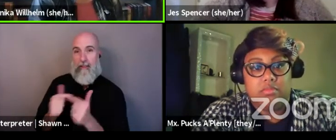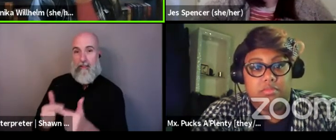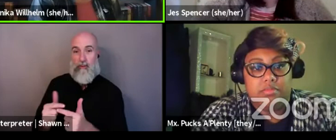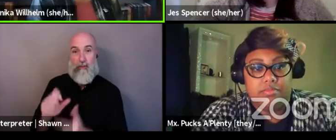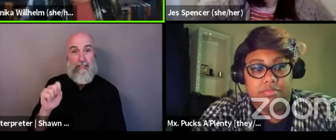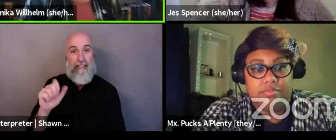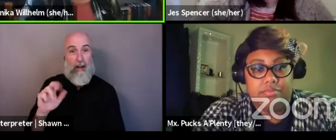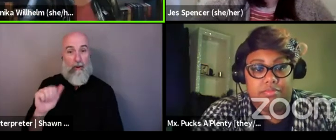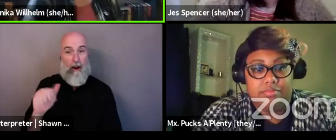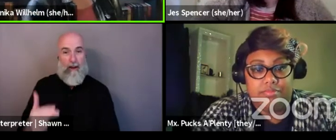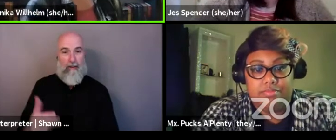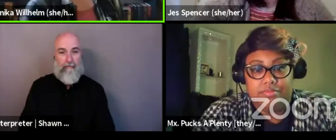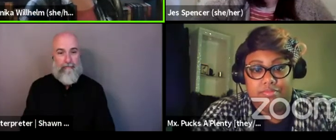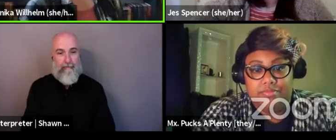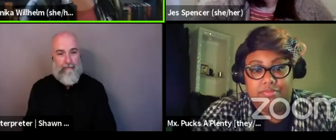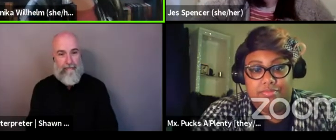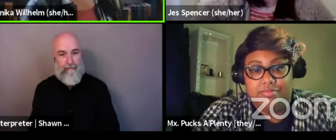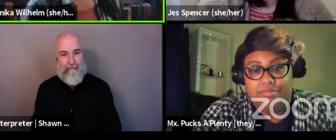Sarah.